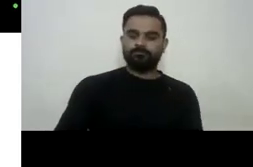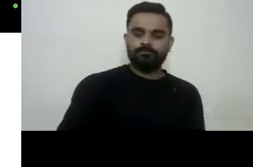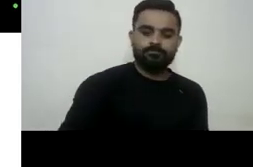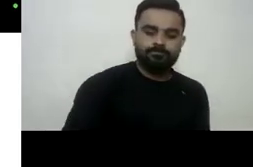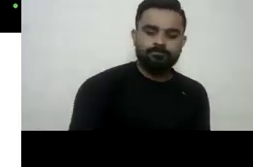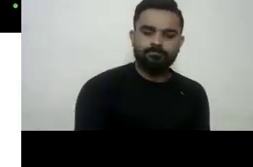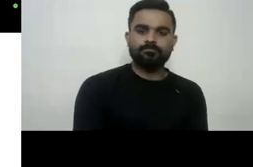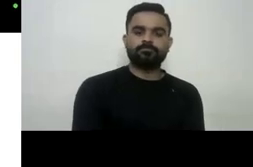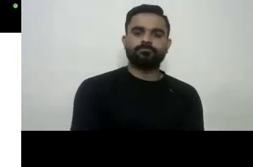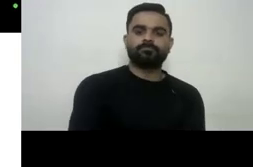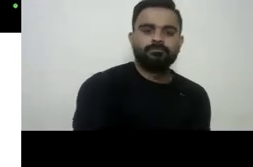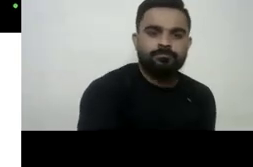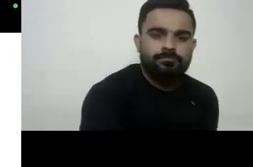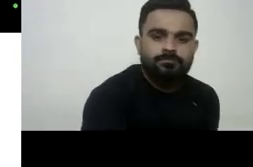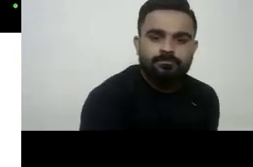Yes.